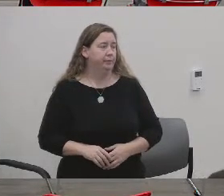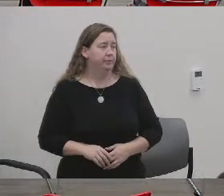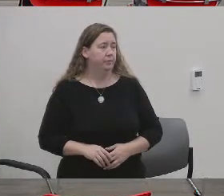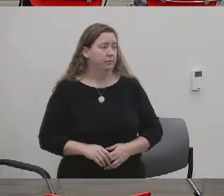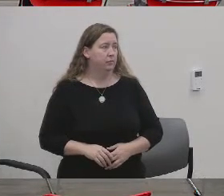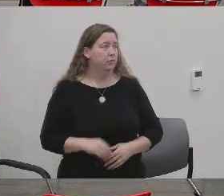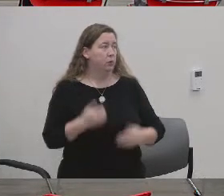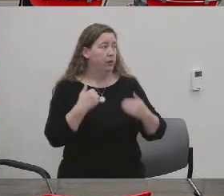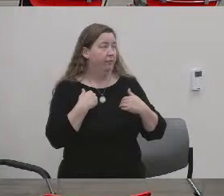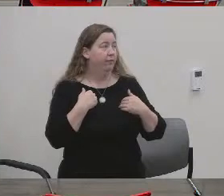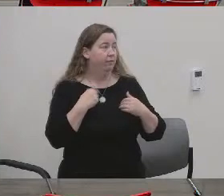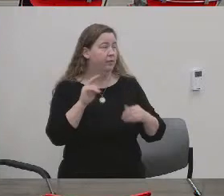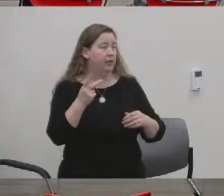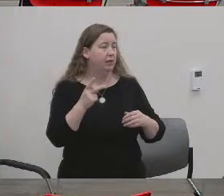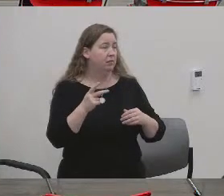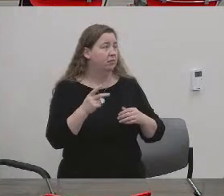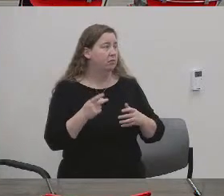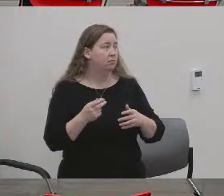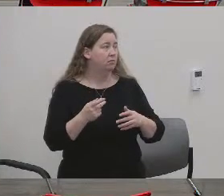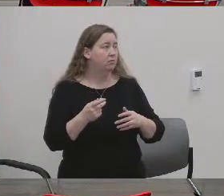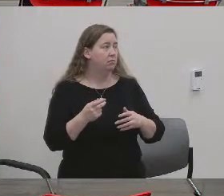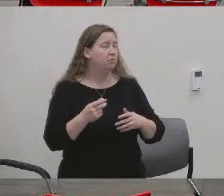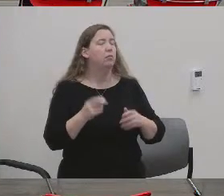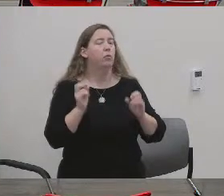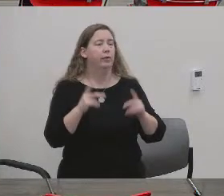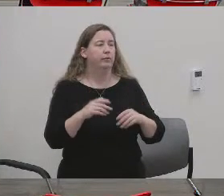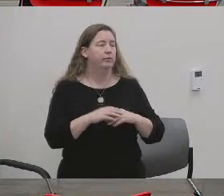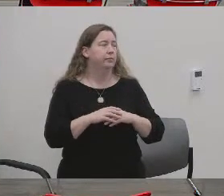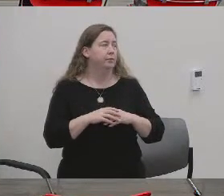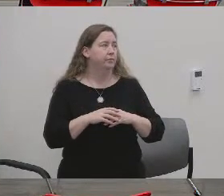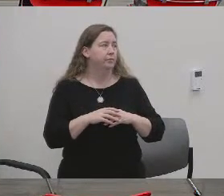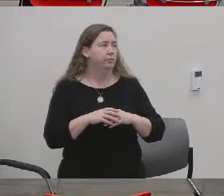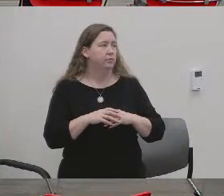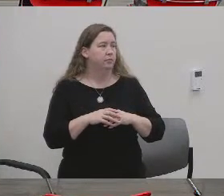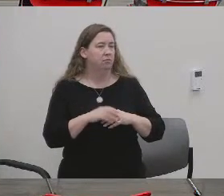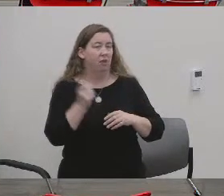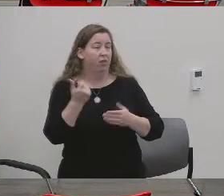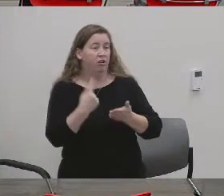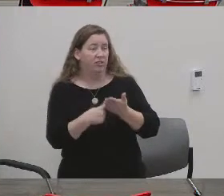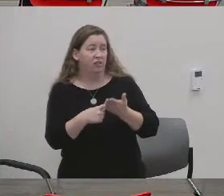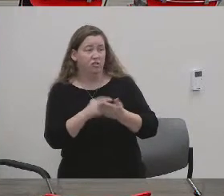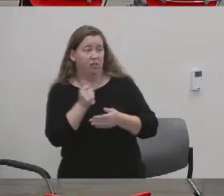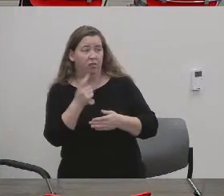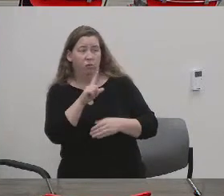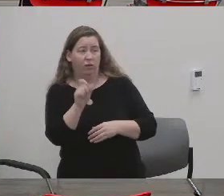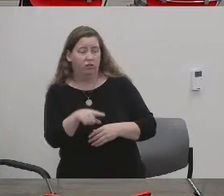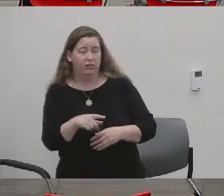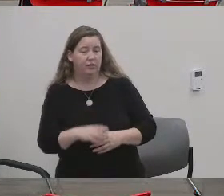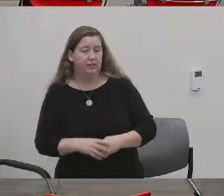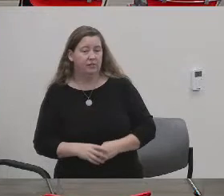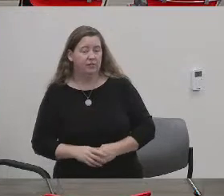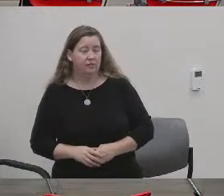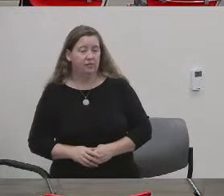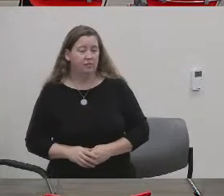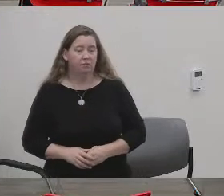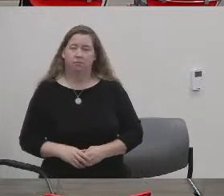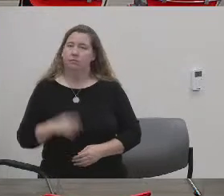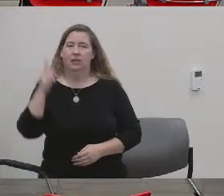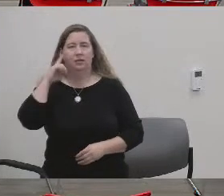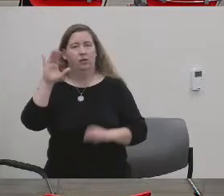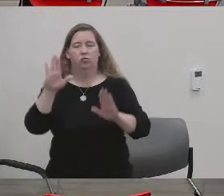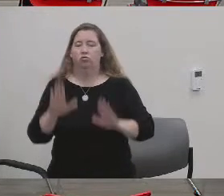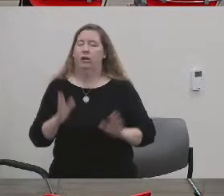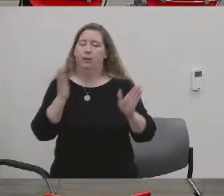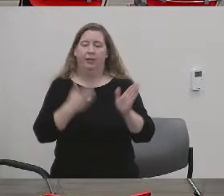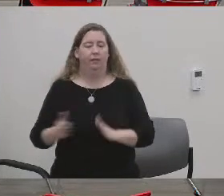We have a motion? Second. We have a motion and a second. Any further discussion or questions? Sounds like it's a great plan to me.